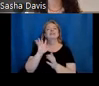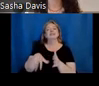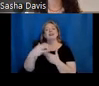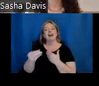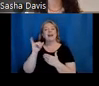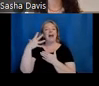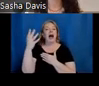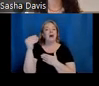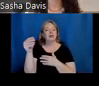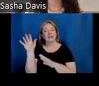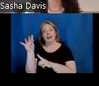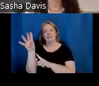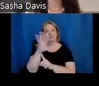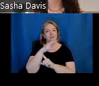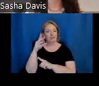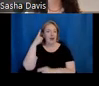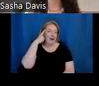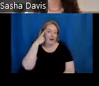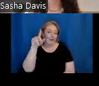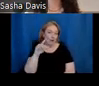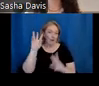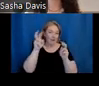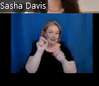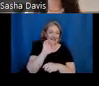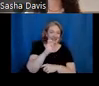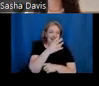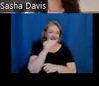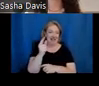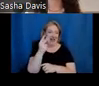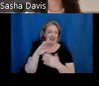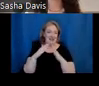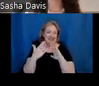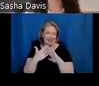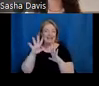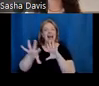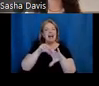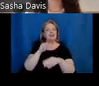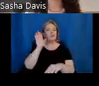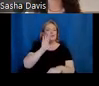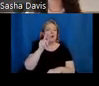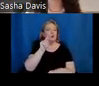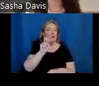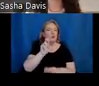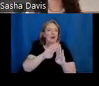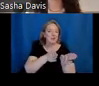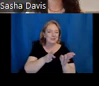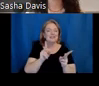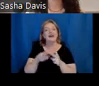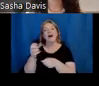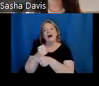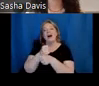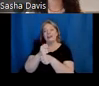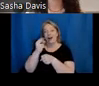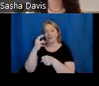for Carrie Bradshaw's brownstone in Sex and the City, or the Perry Street apartment and coffee shop from the long-running